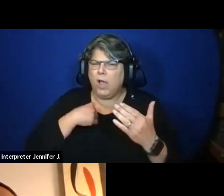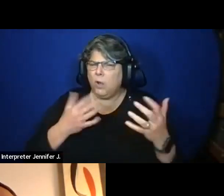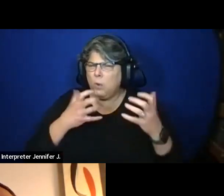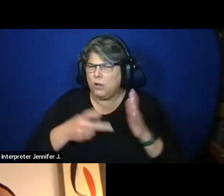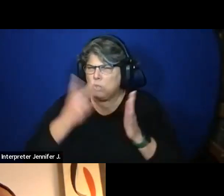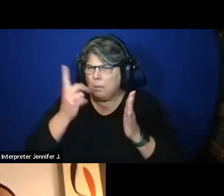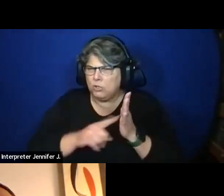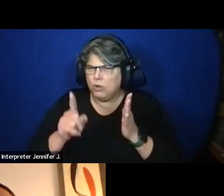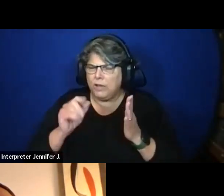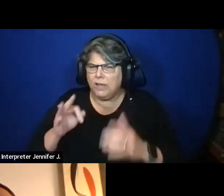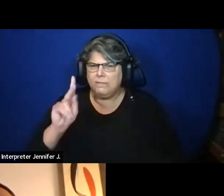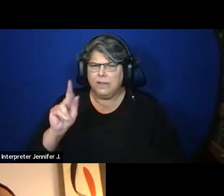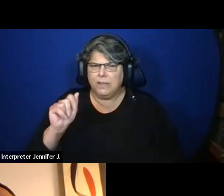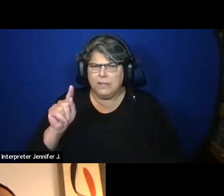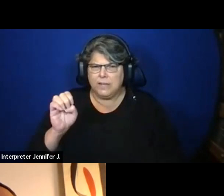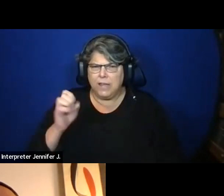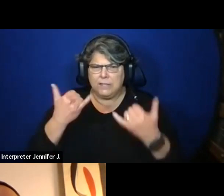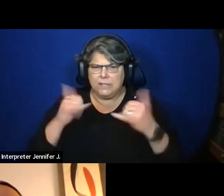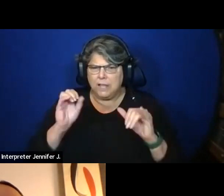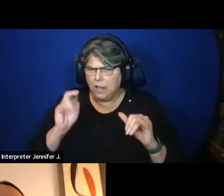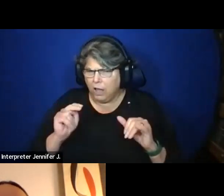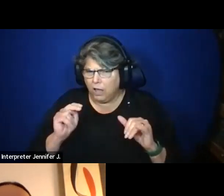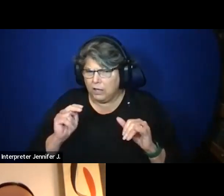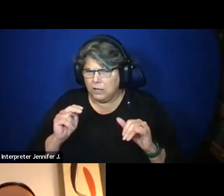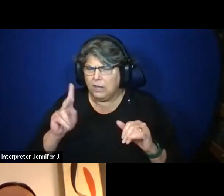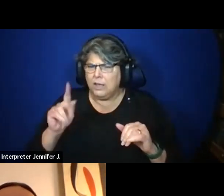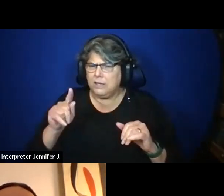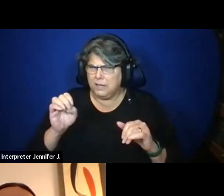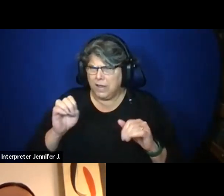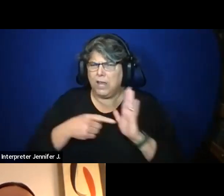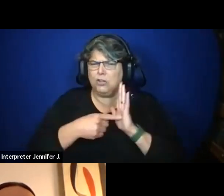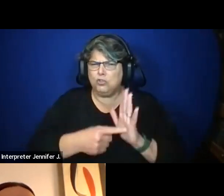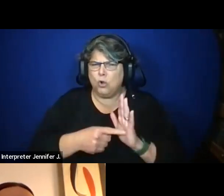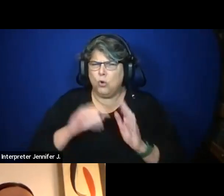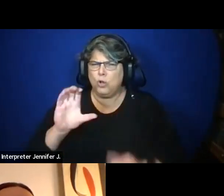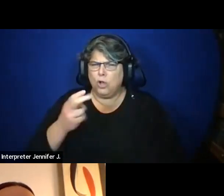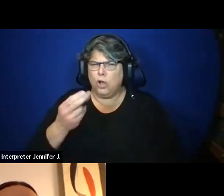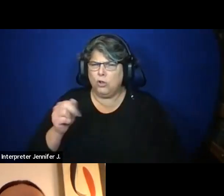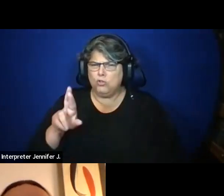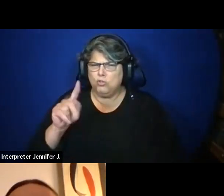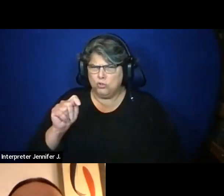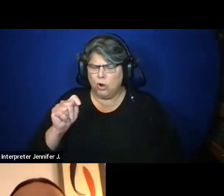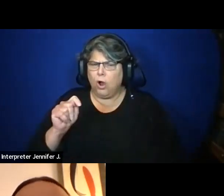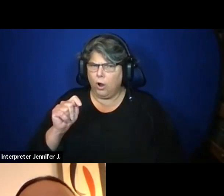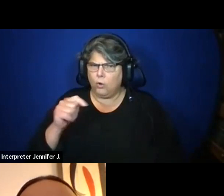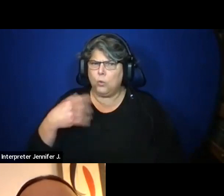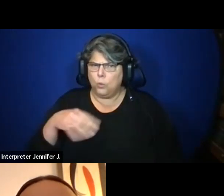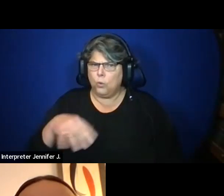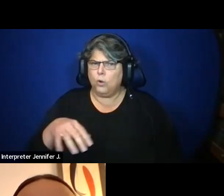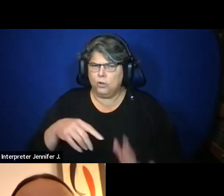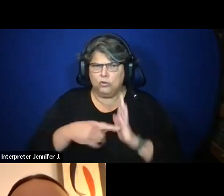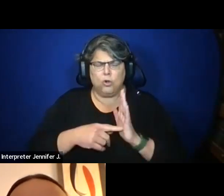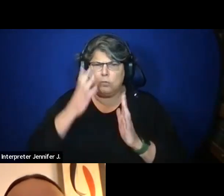double check if Kate's still on. Kate showed a chart that showed a pretty steep